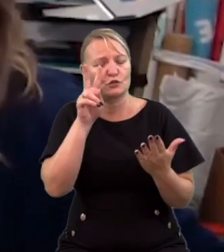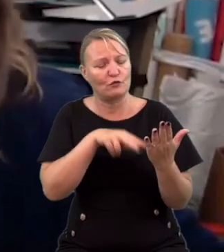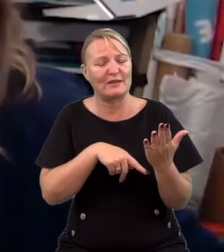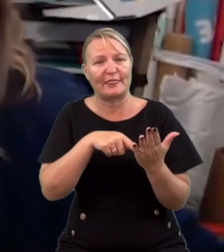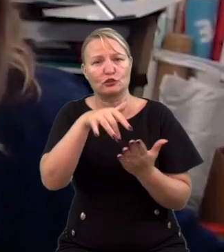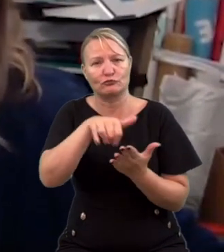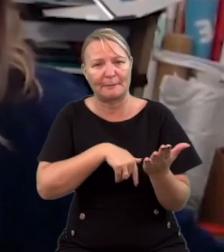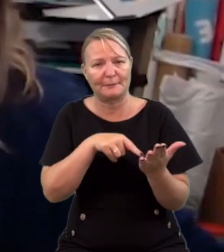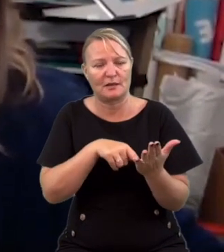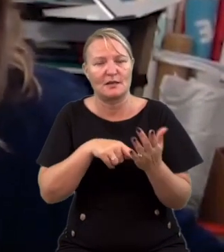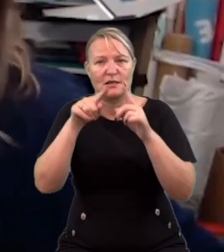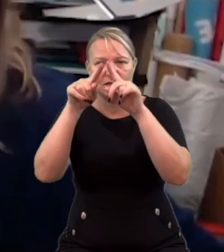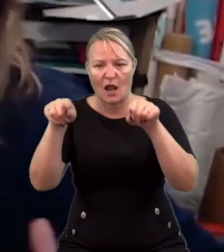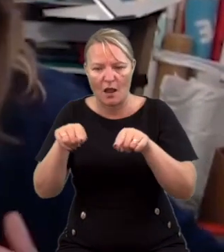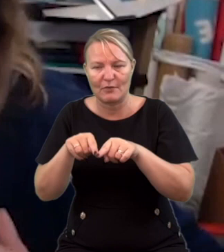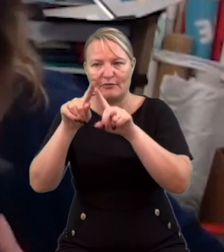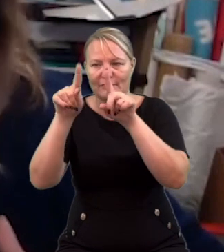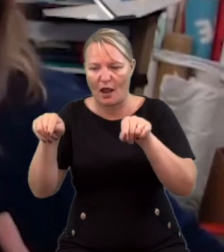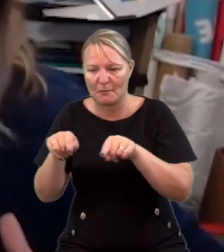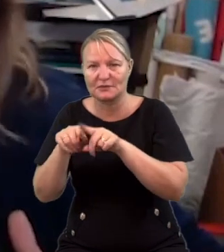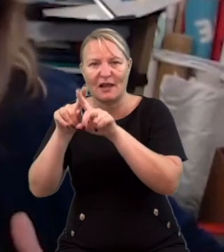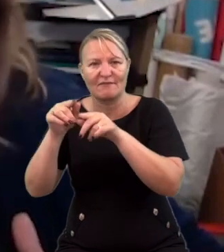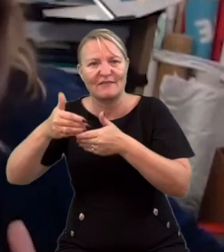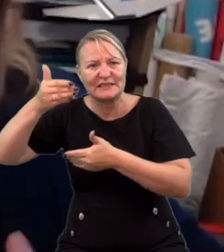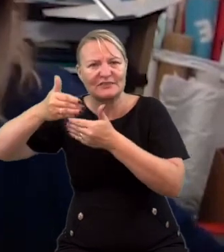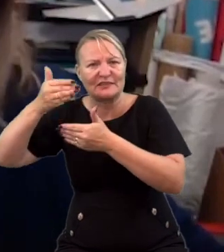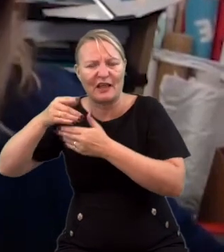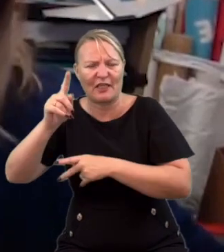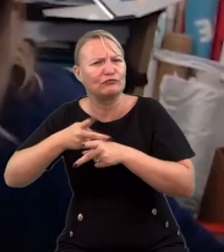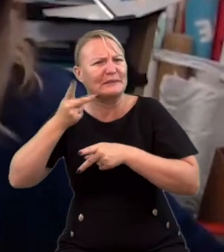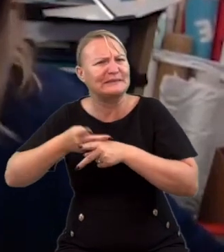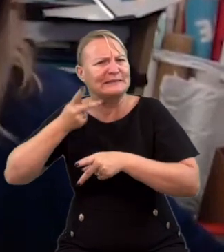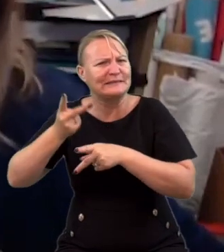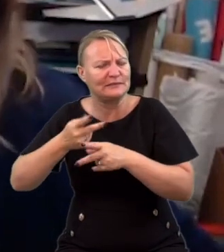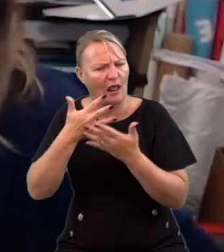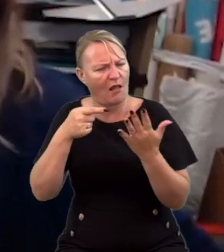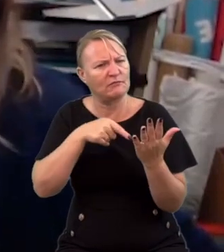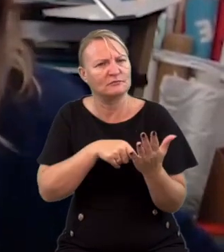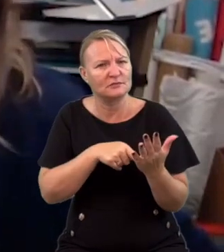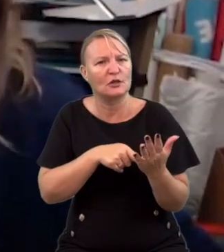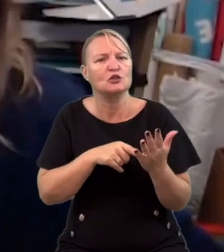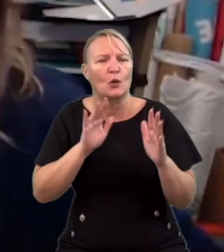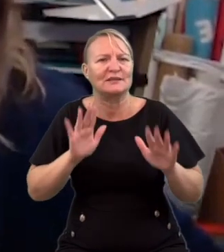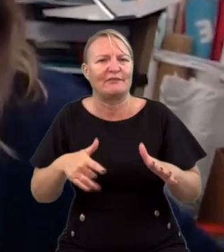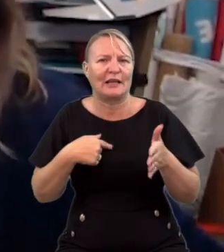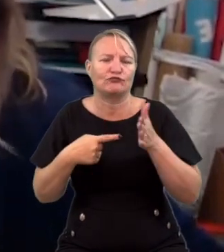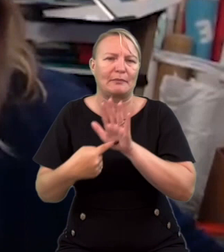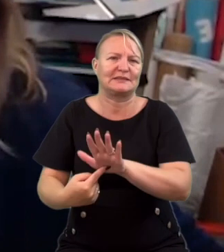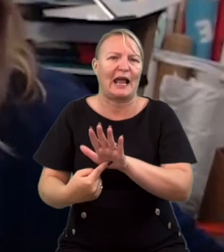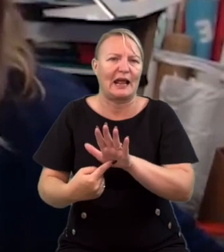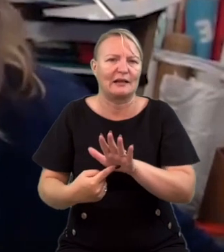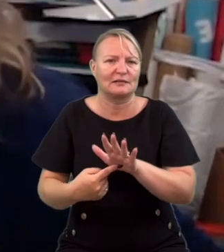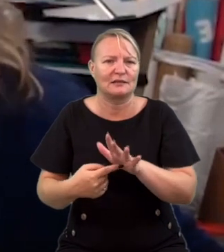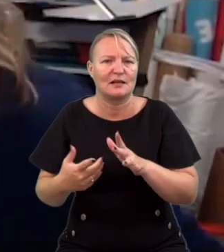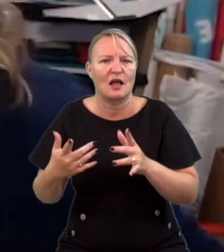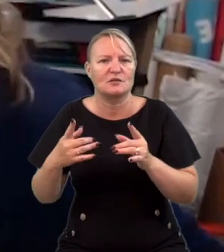the text, it's very much about the diamond fences, a repeated motif. And so that was important to kind of have physically